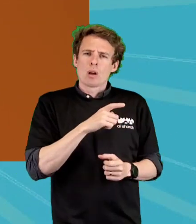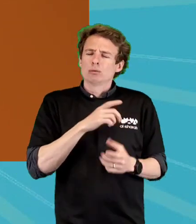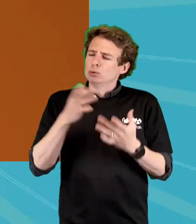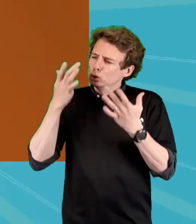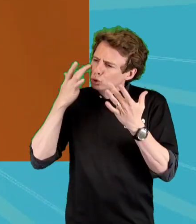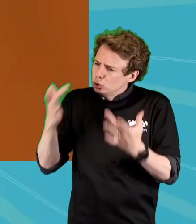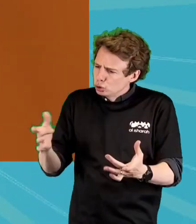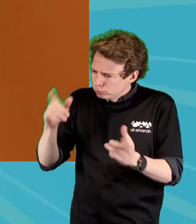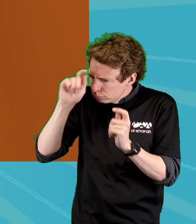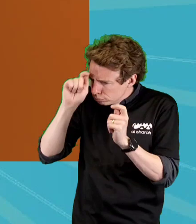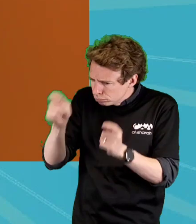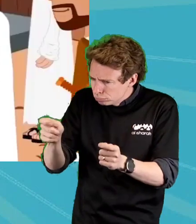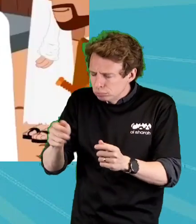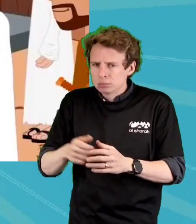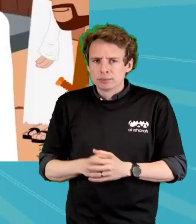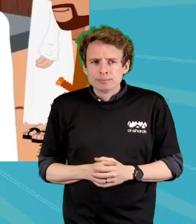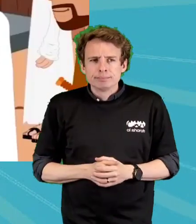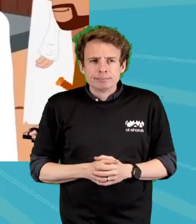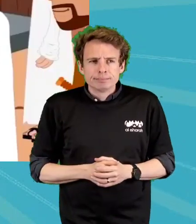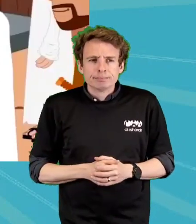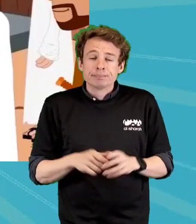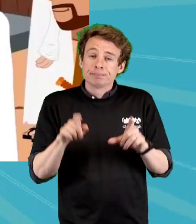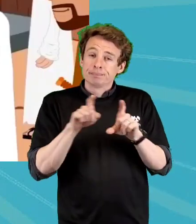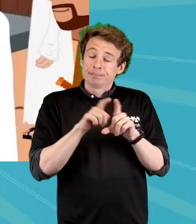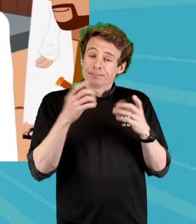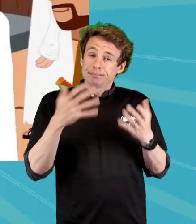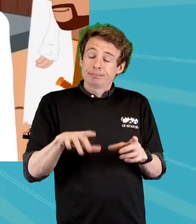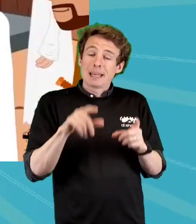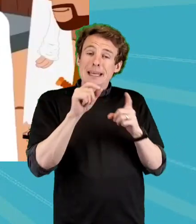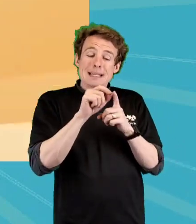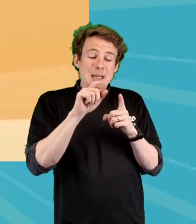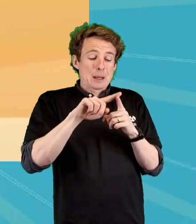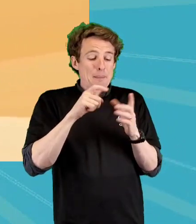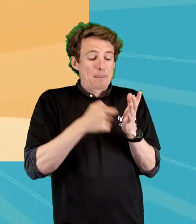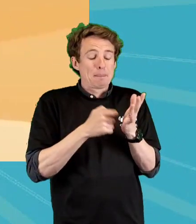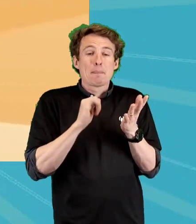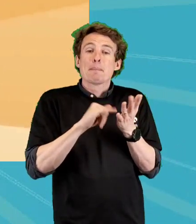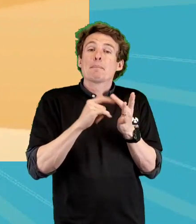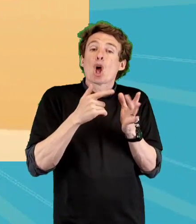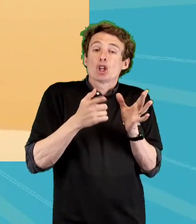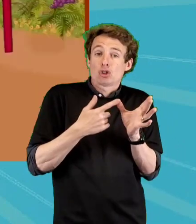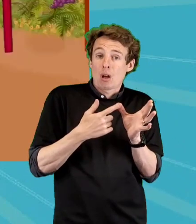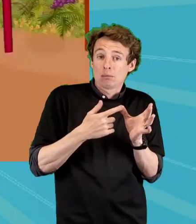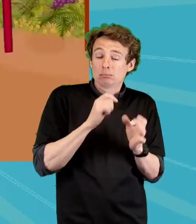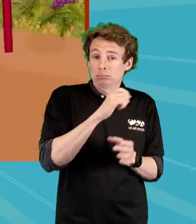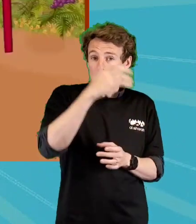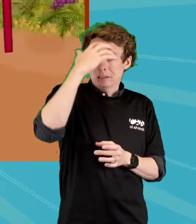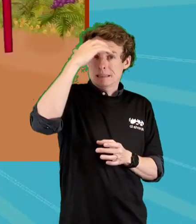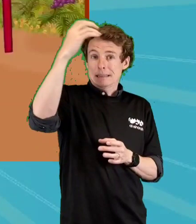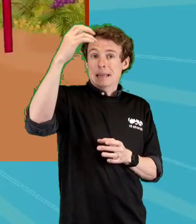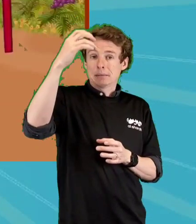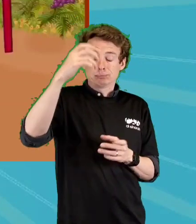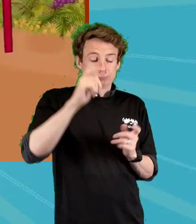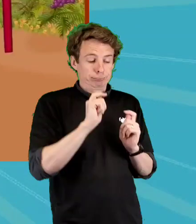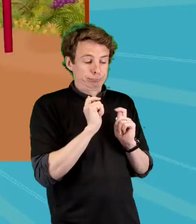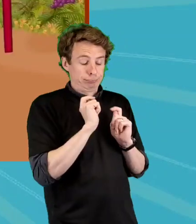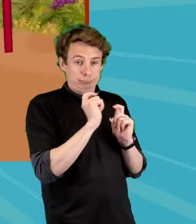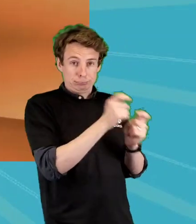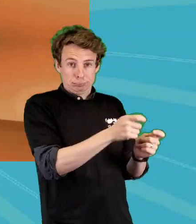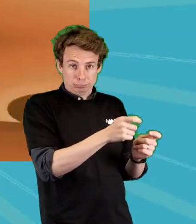to show respect. Another letter was sent to the king of Persia, Khusru